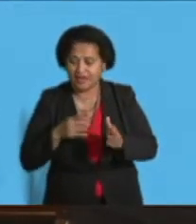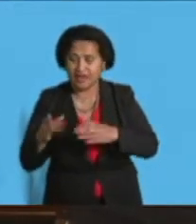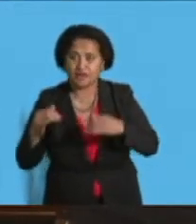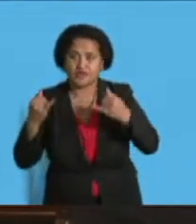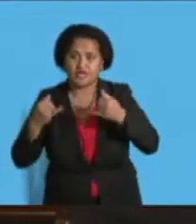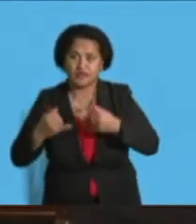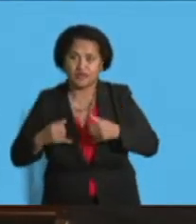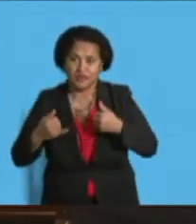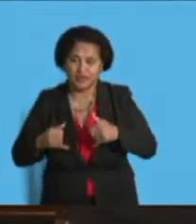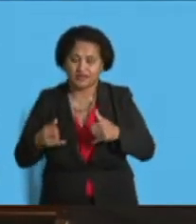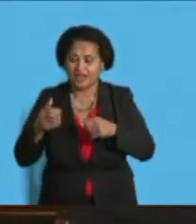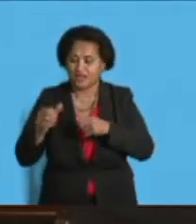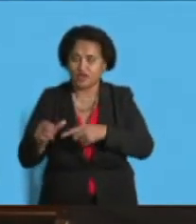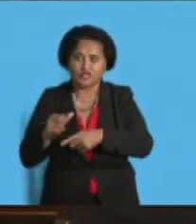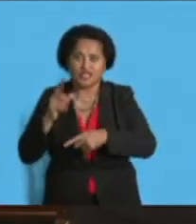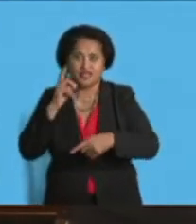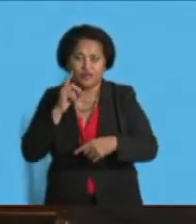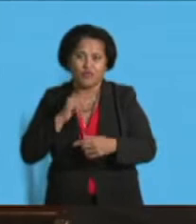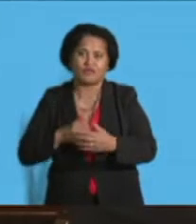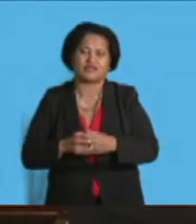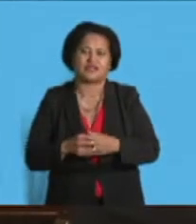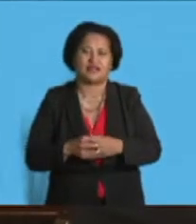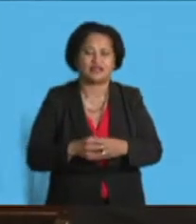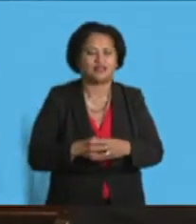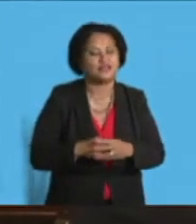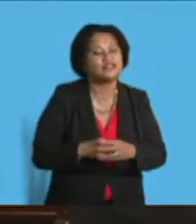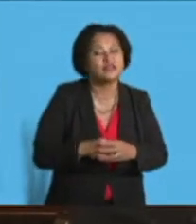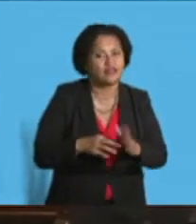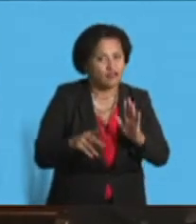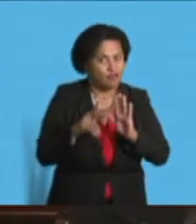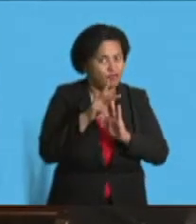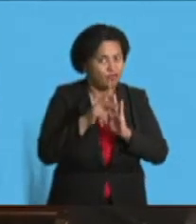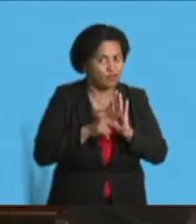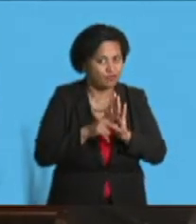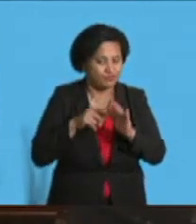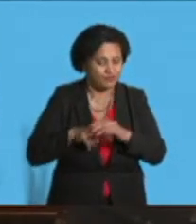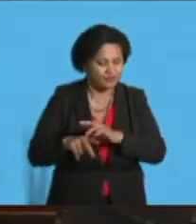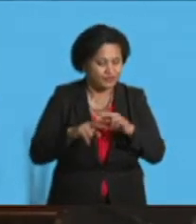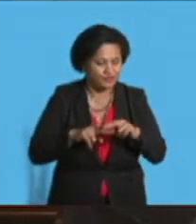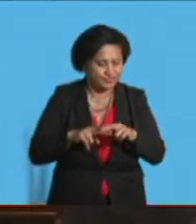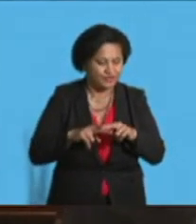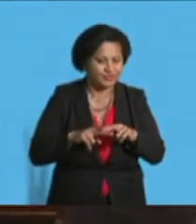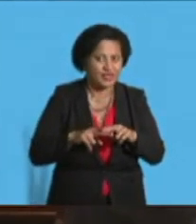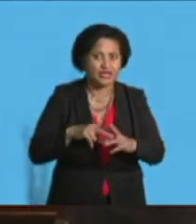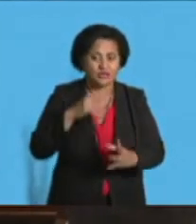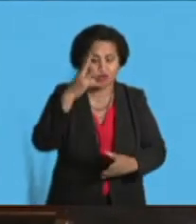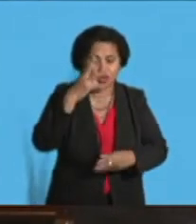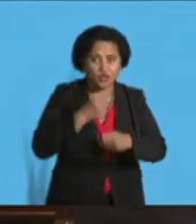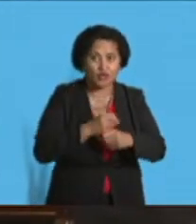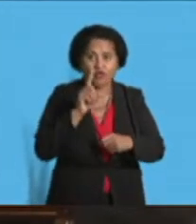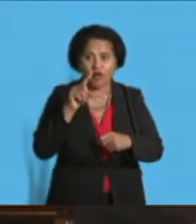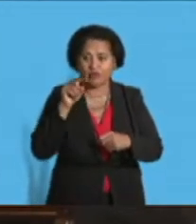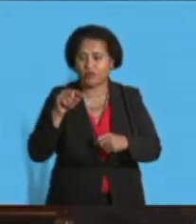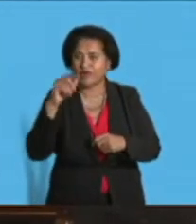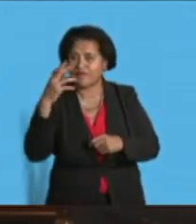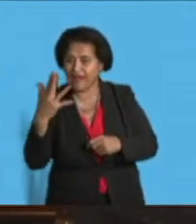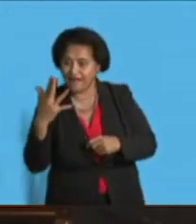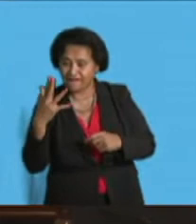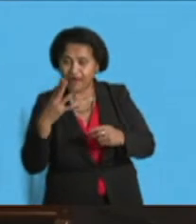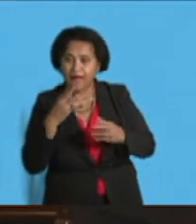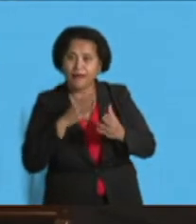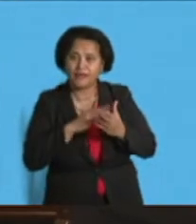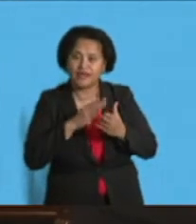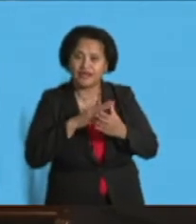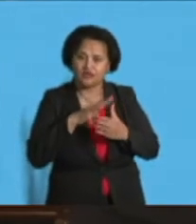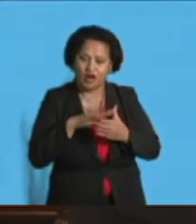and evaluation of waterways and water management related policies and issues in Fiji. A total of 1.5 million is allocated to